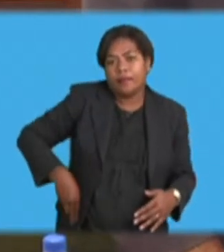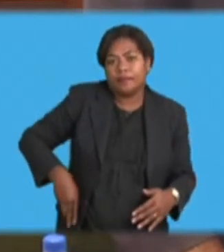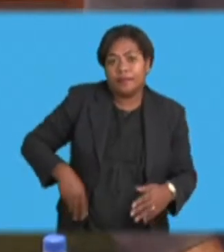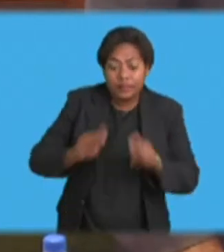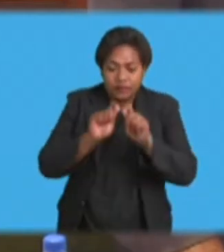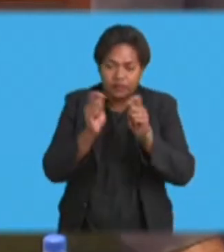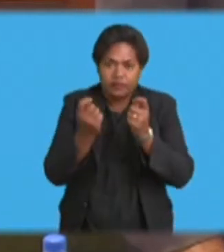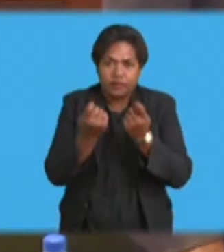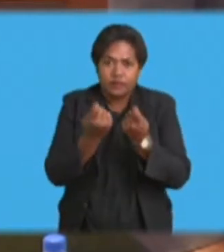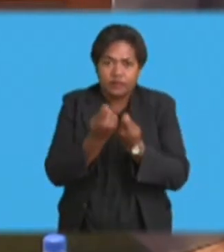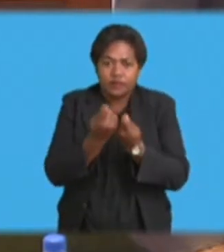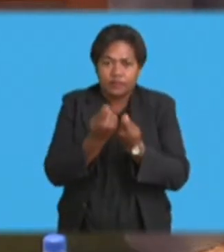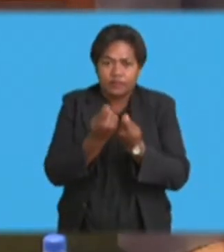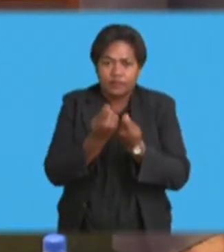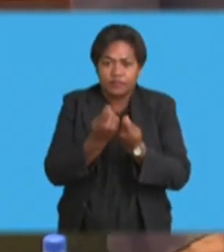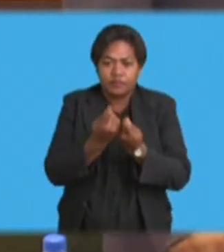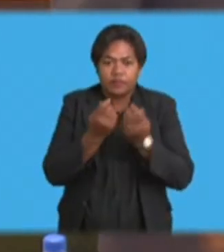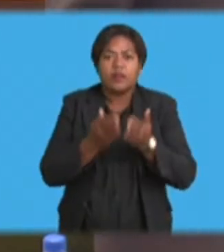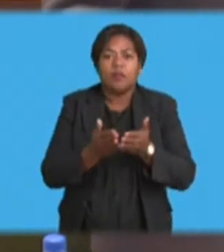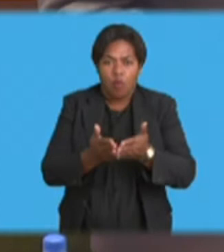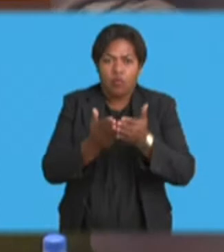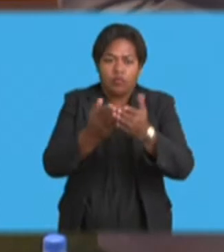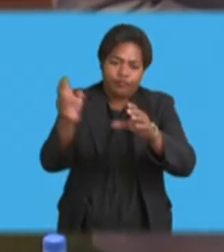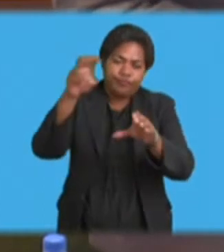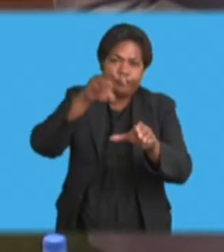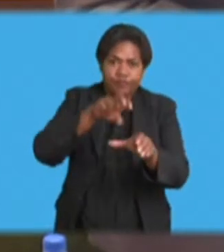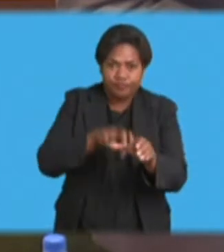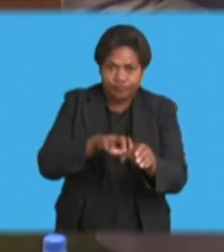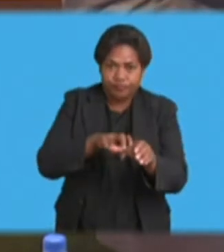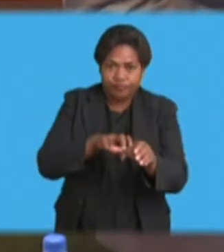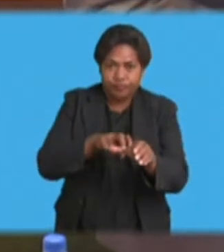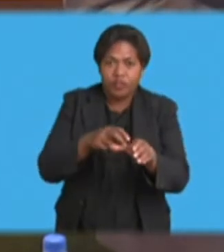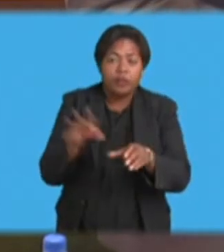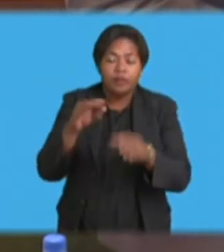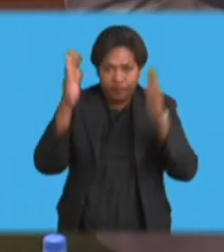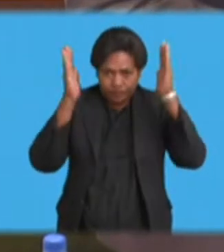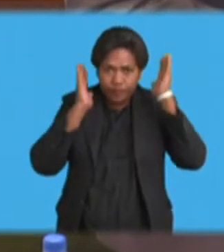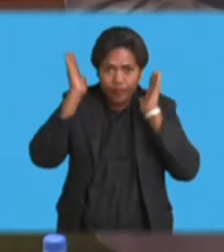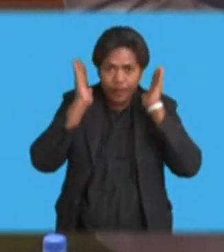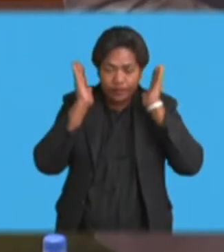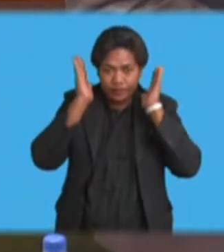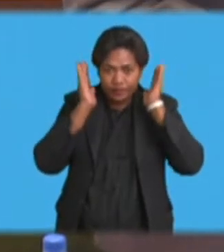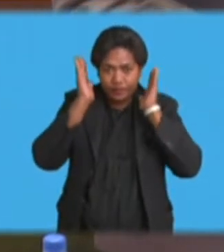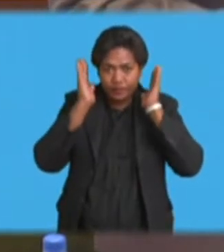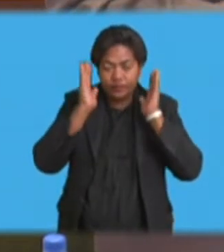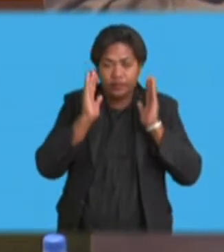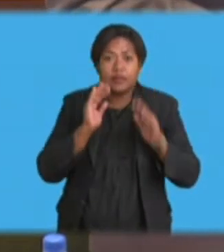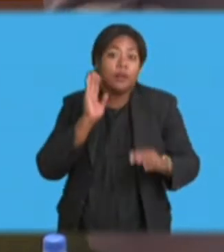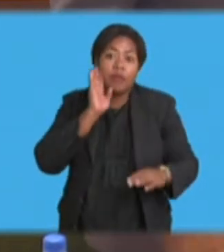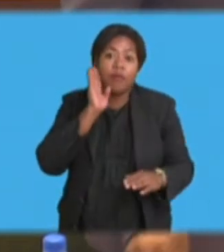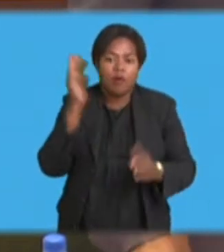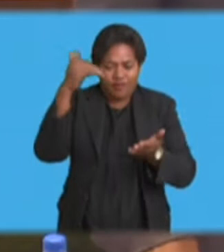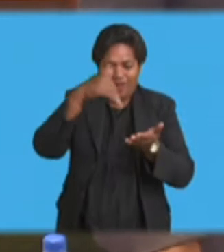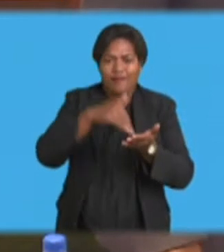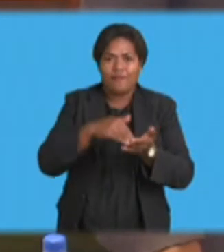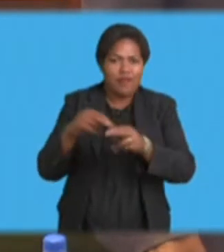way to Malaysia for the official handing over of the vessel before it departs for Fiji, as I